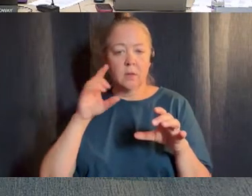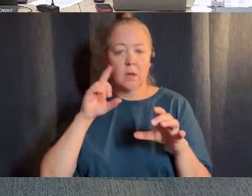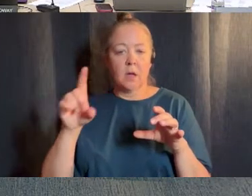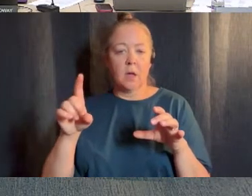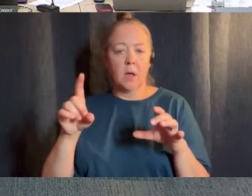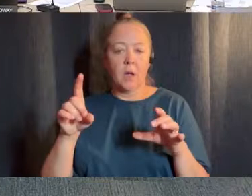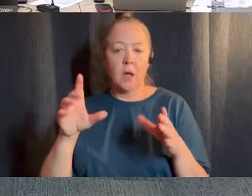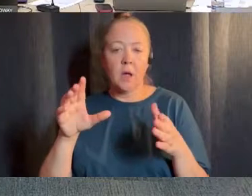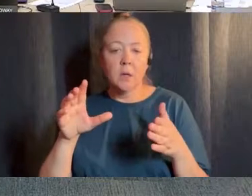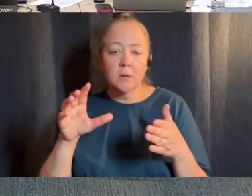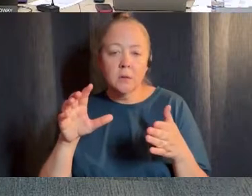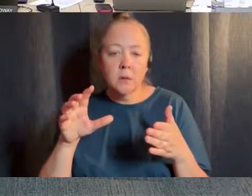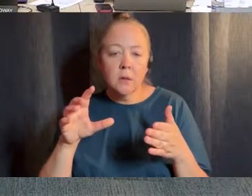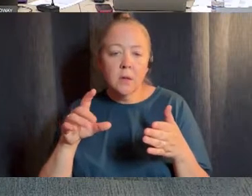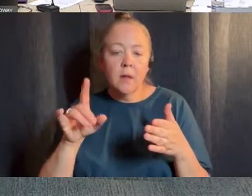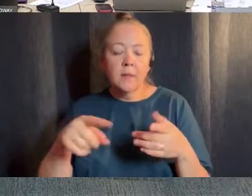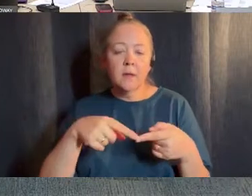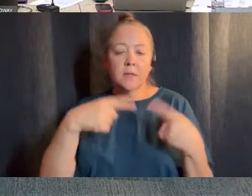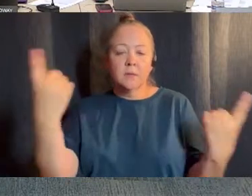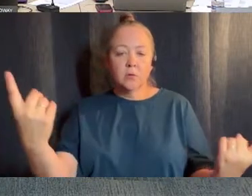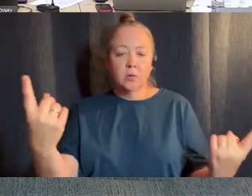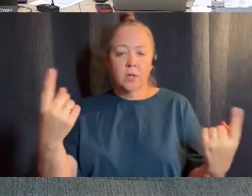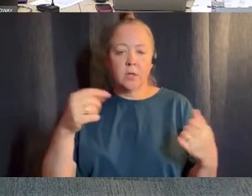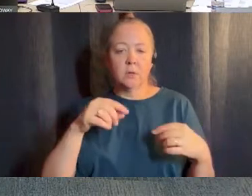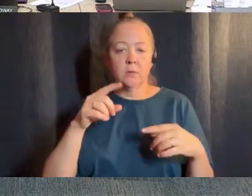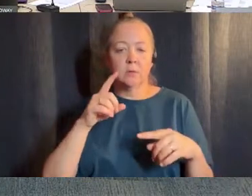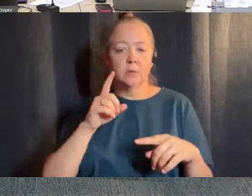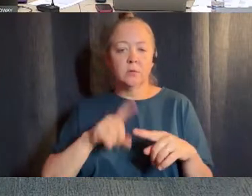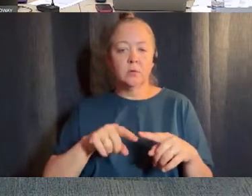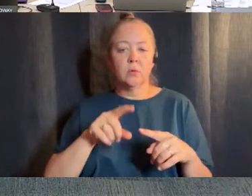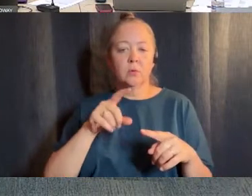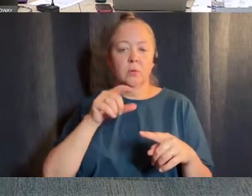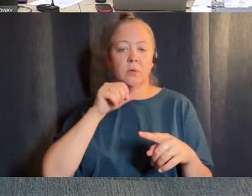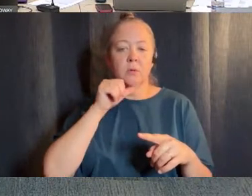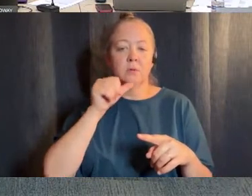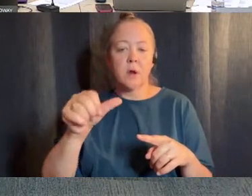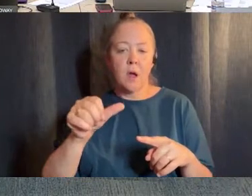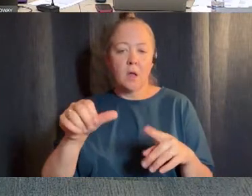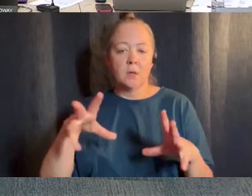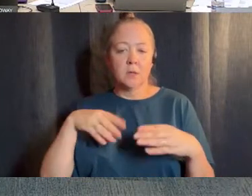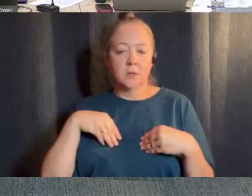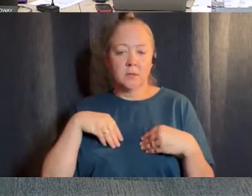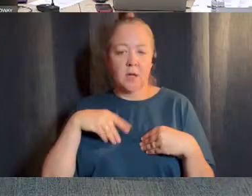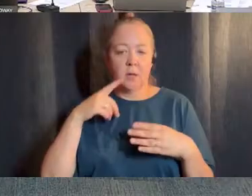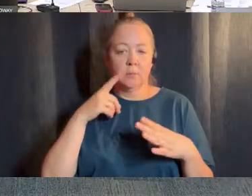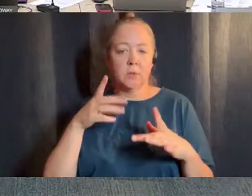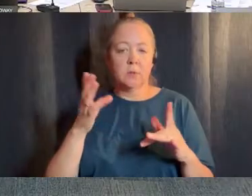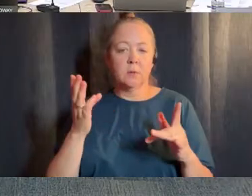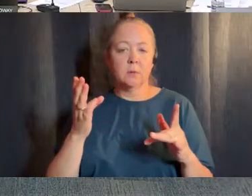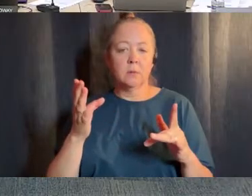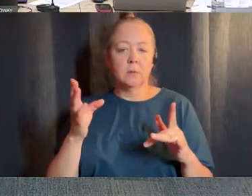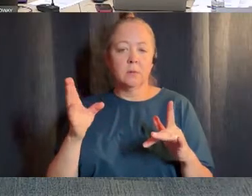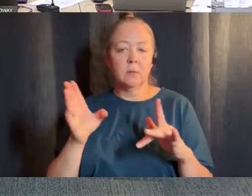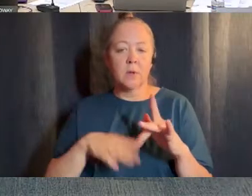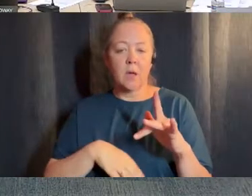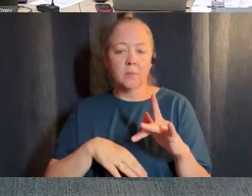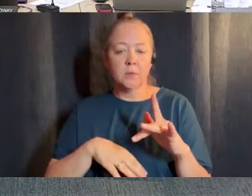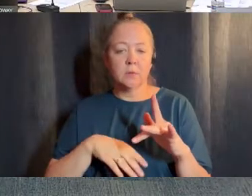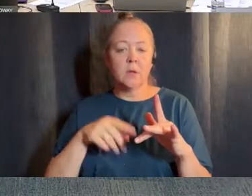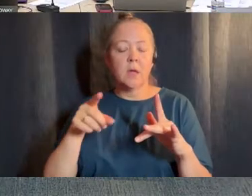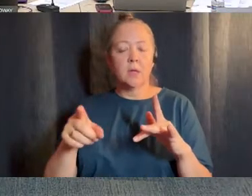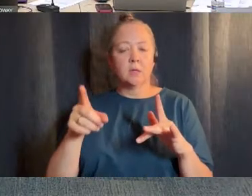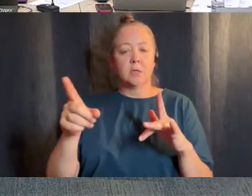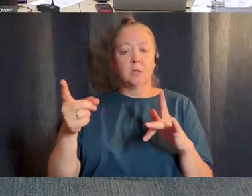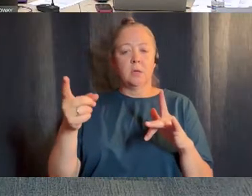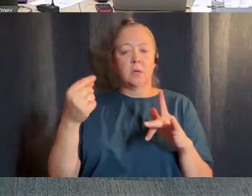shocking. They tried to diminish her and give the impression that she did not care about the budget or her constituents in Ward